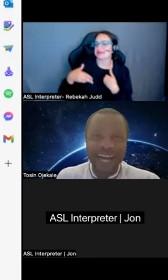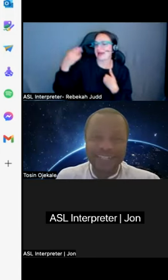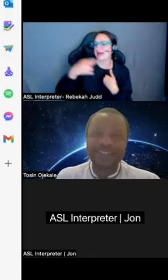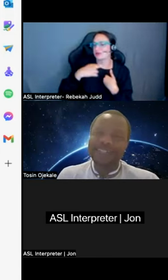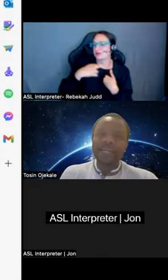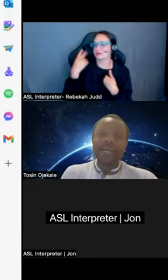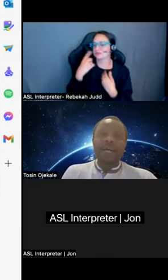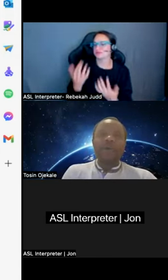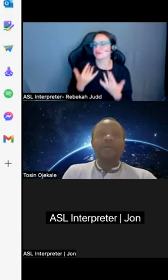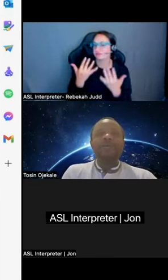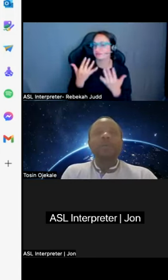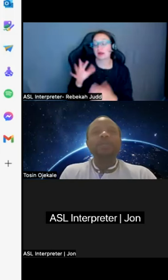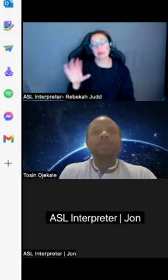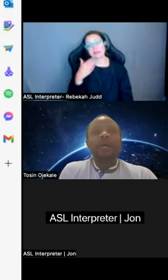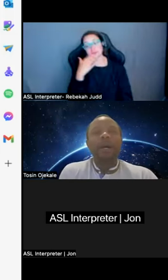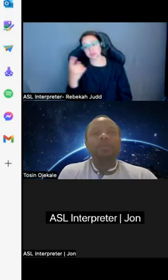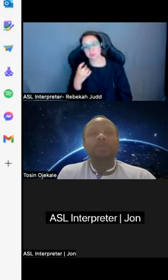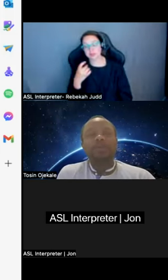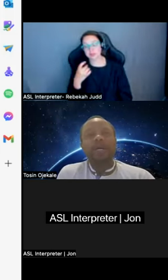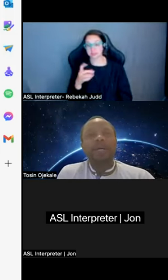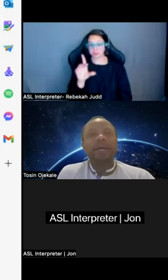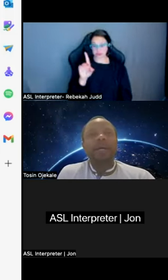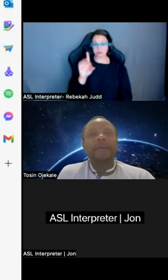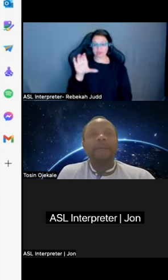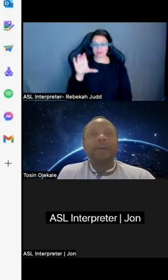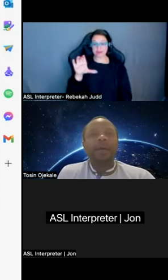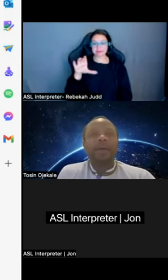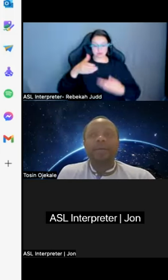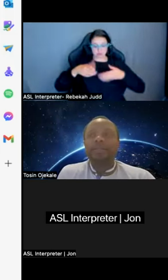question, actually. Okay, so when you talk about